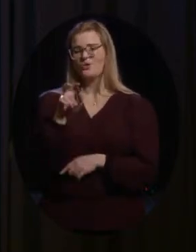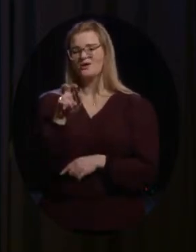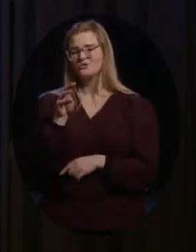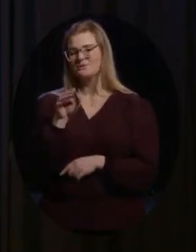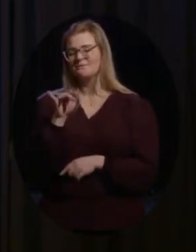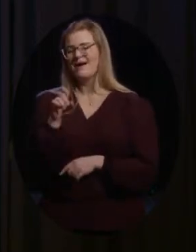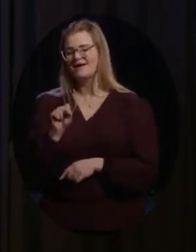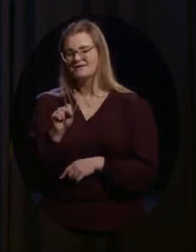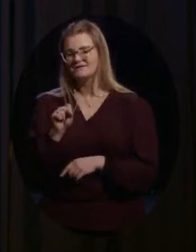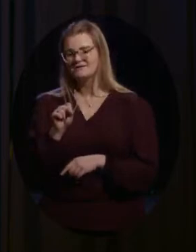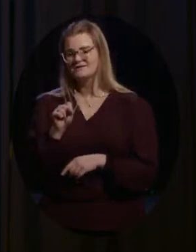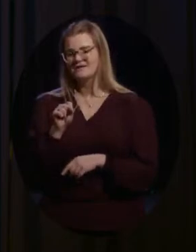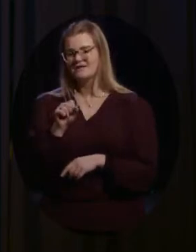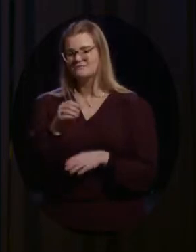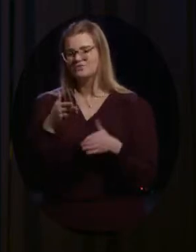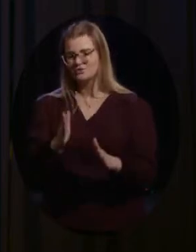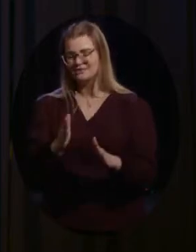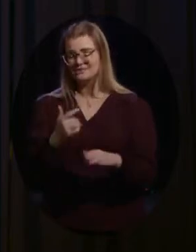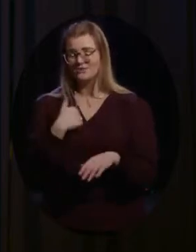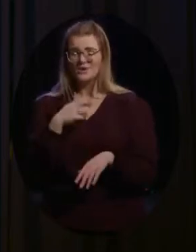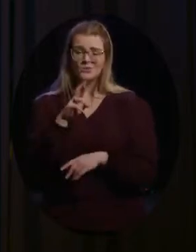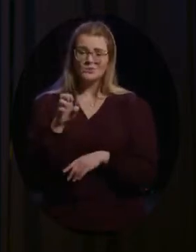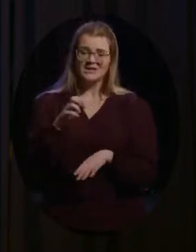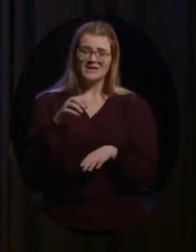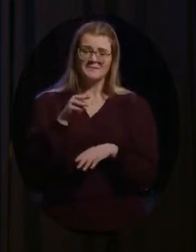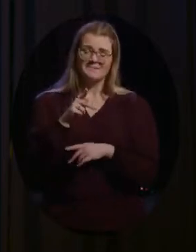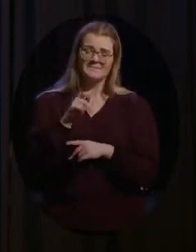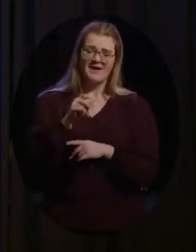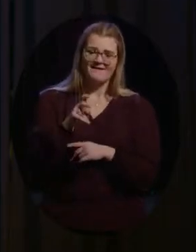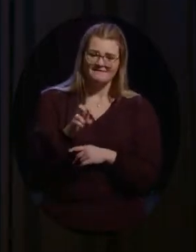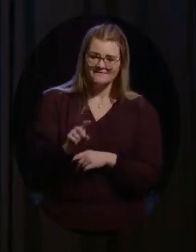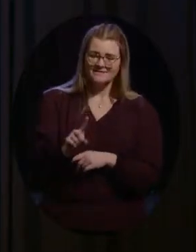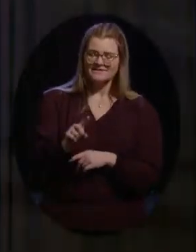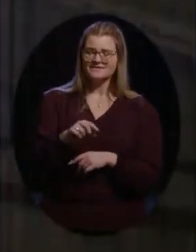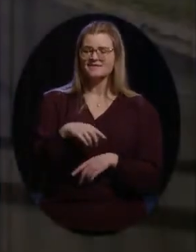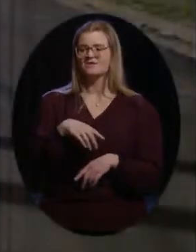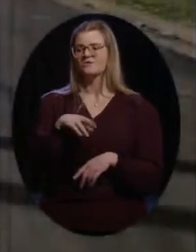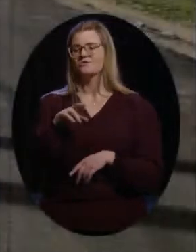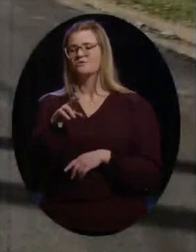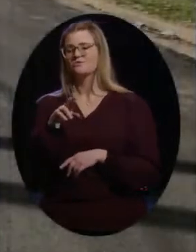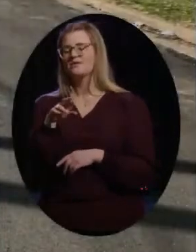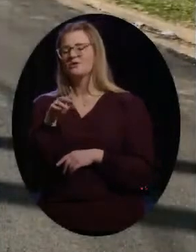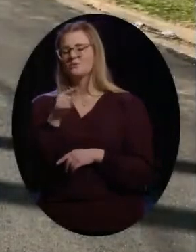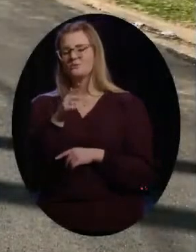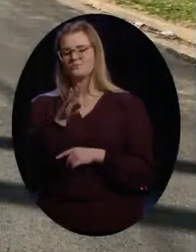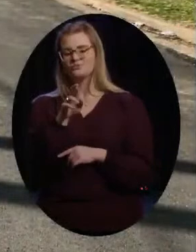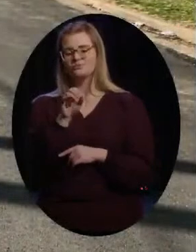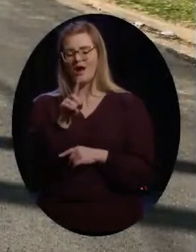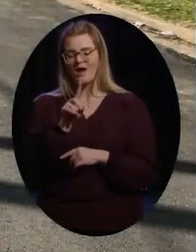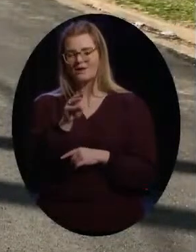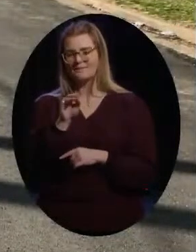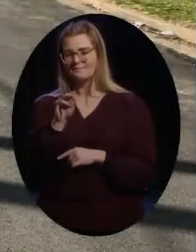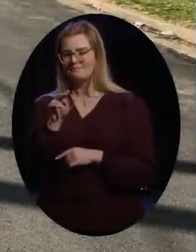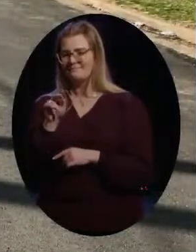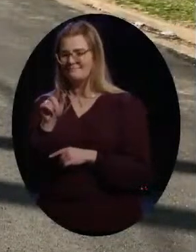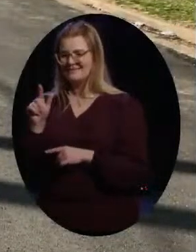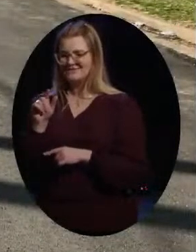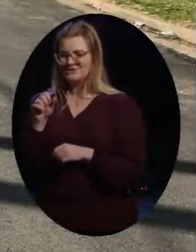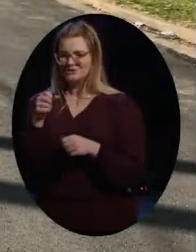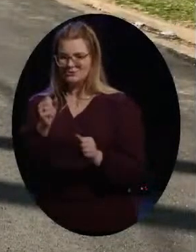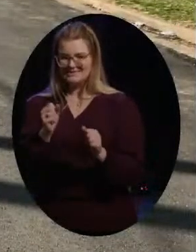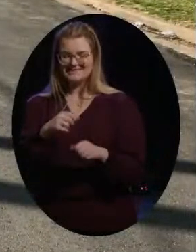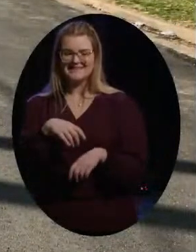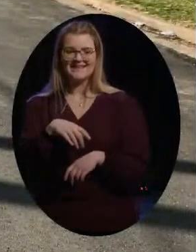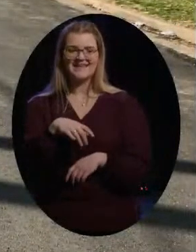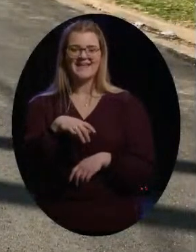streets. We repaved Broad and Main Streets, and we repaved Gilpin Court for the first time in 30